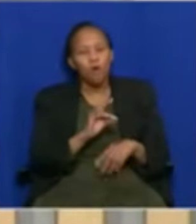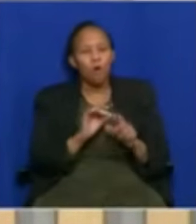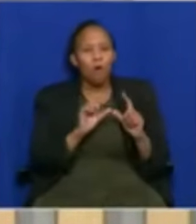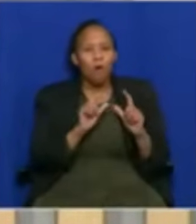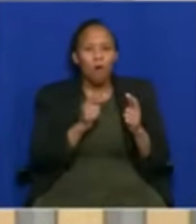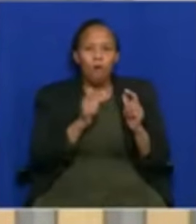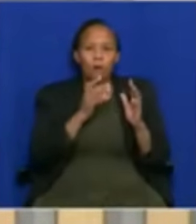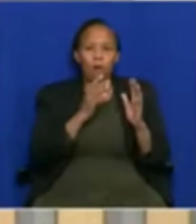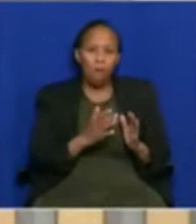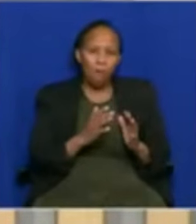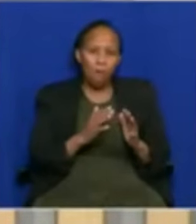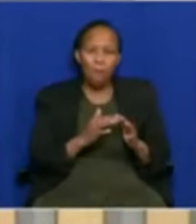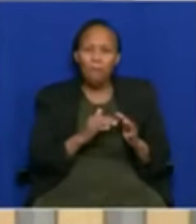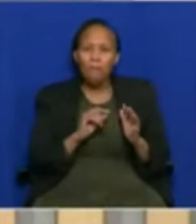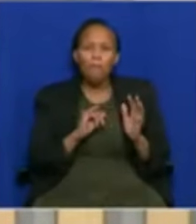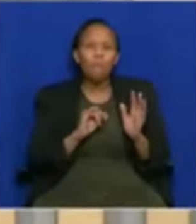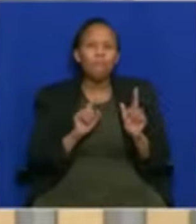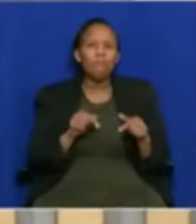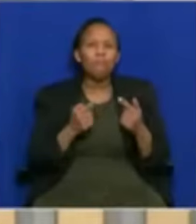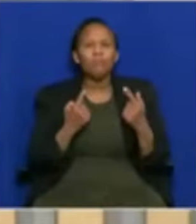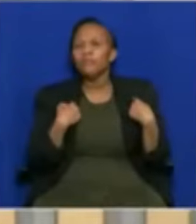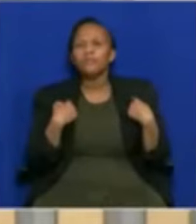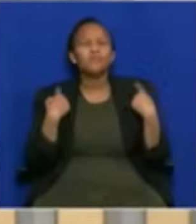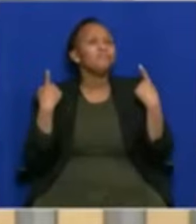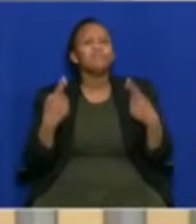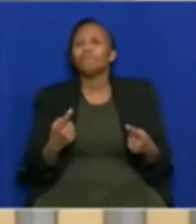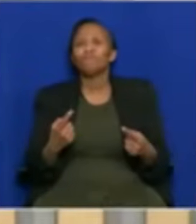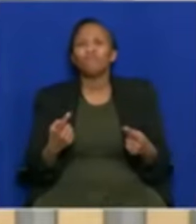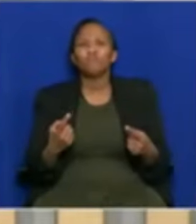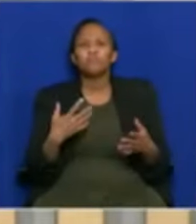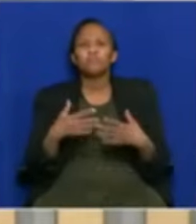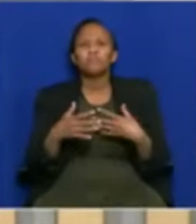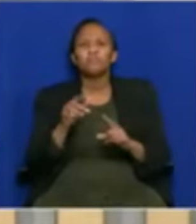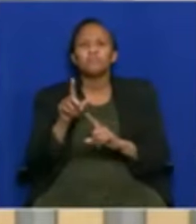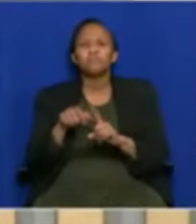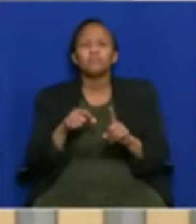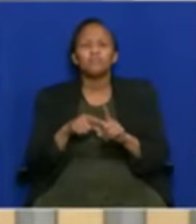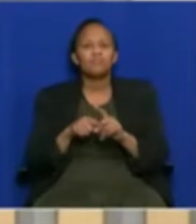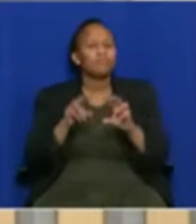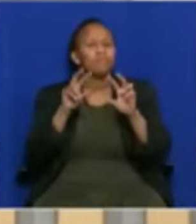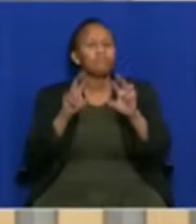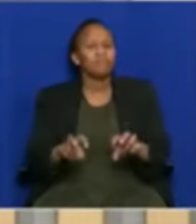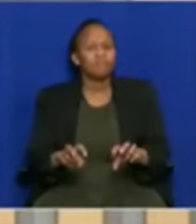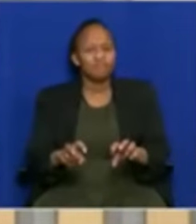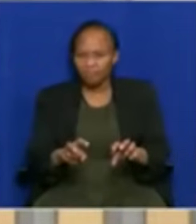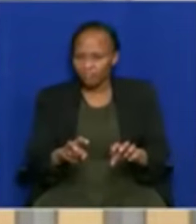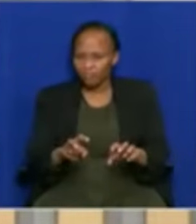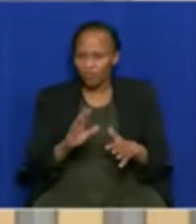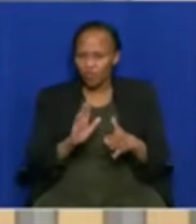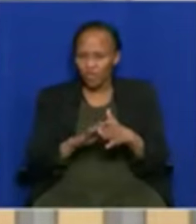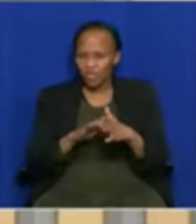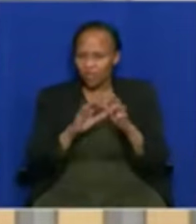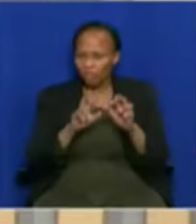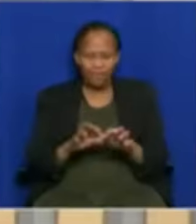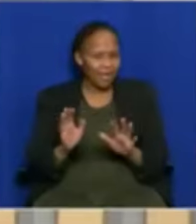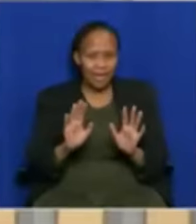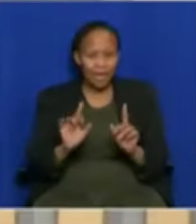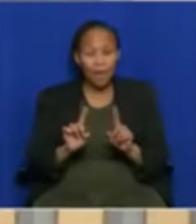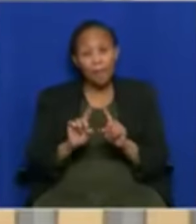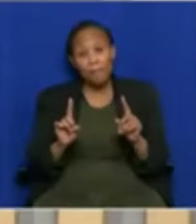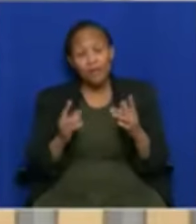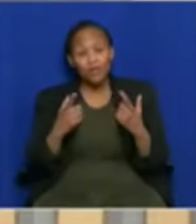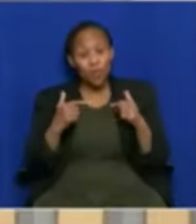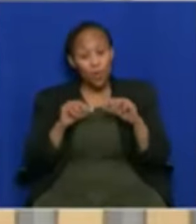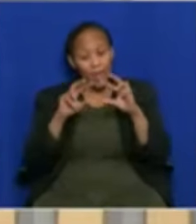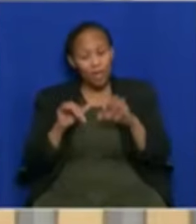just investigate anybody for the purposes of investigation. Absolutely. We are investigating crime intelligence,